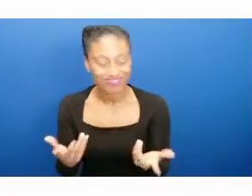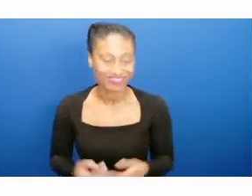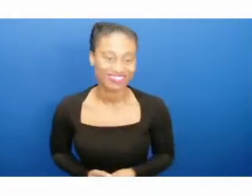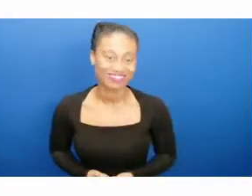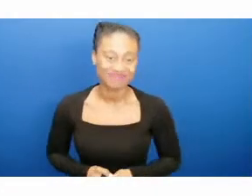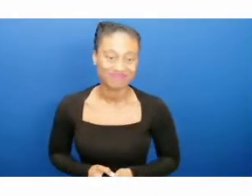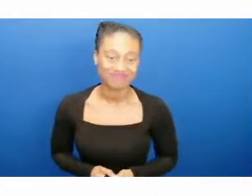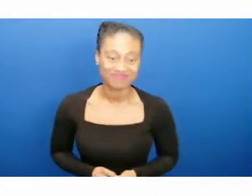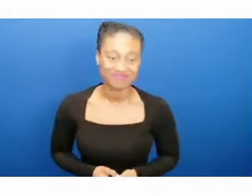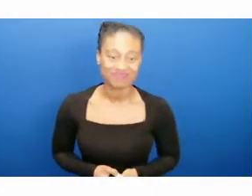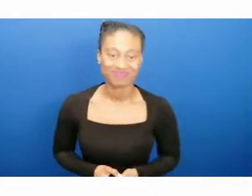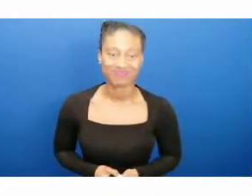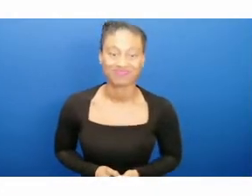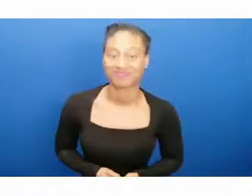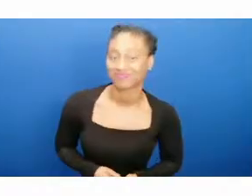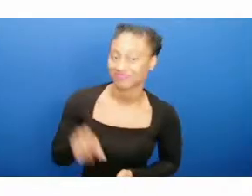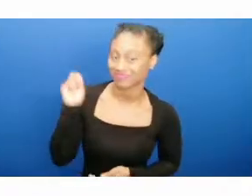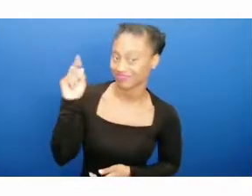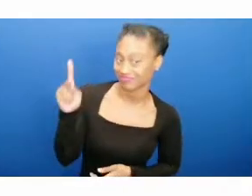Okay, so